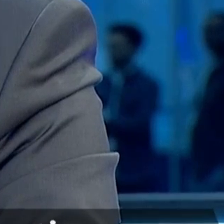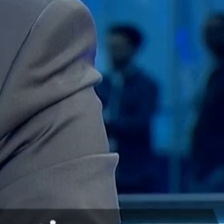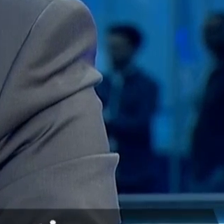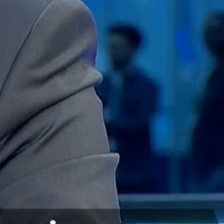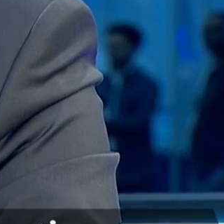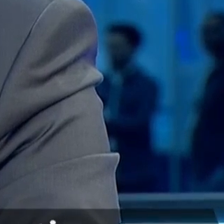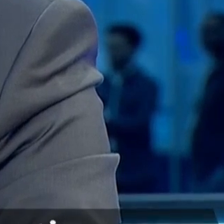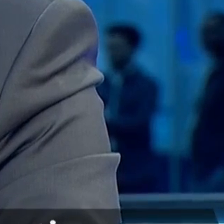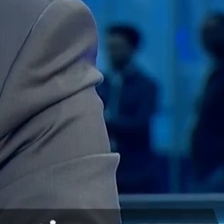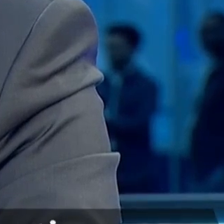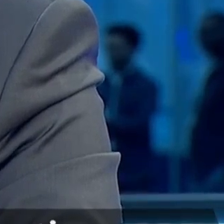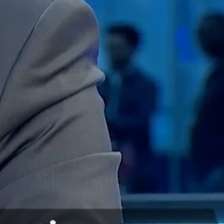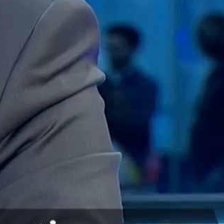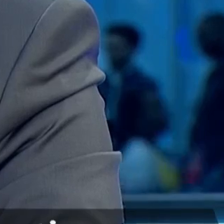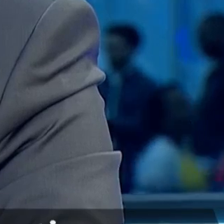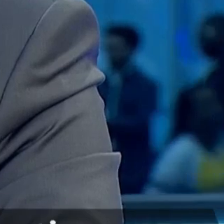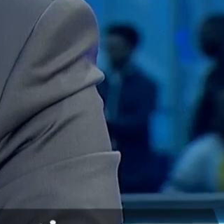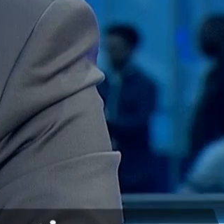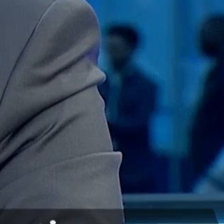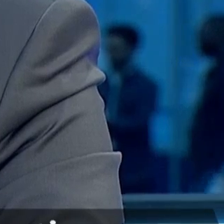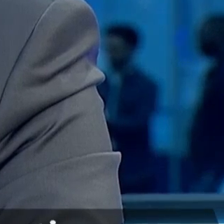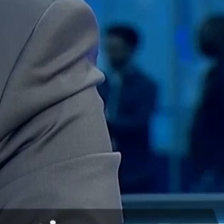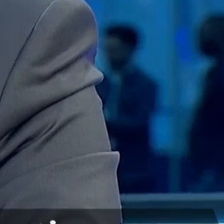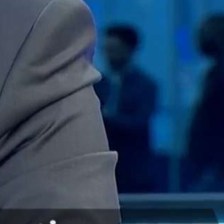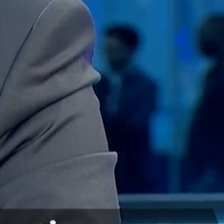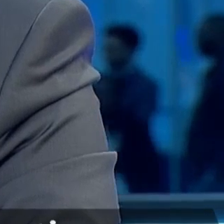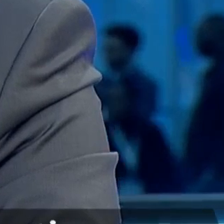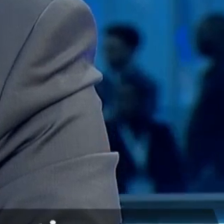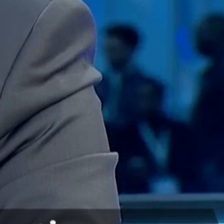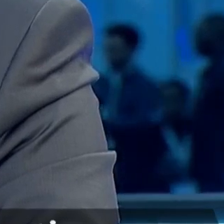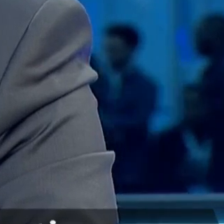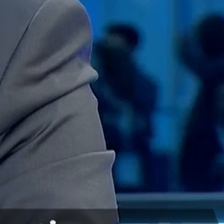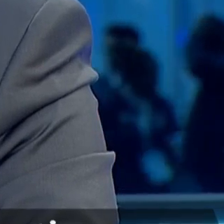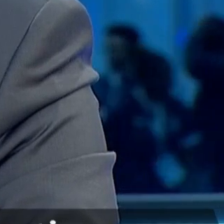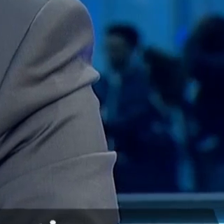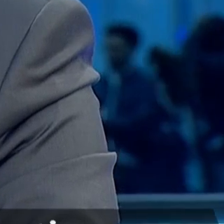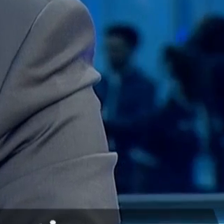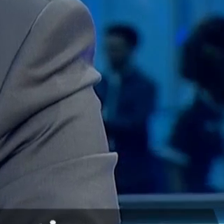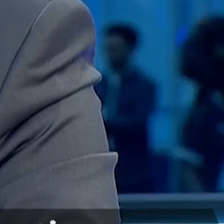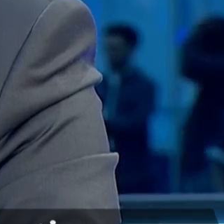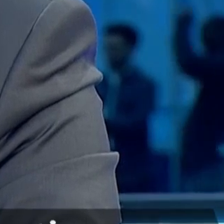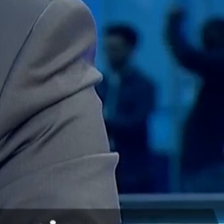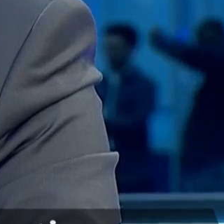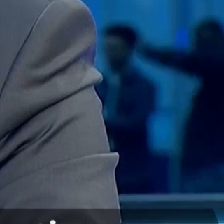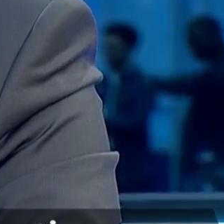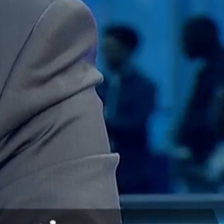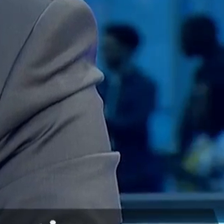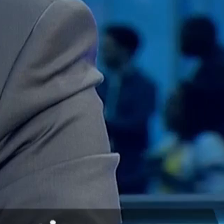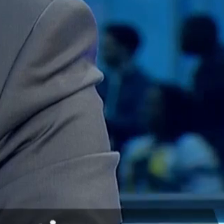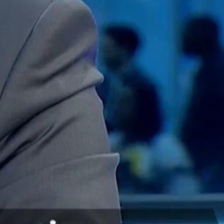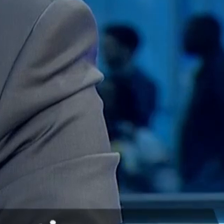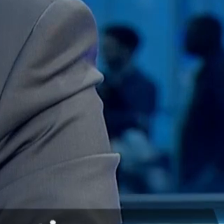can see, they are sitting quite high with 43%. With regards to ANC,